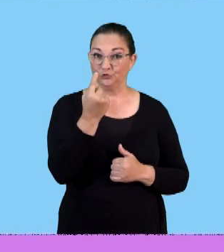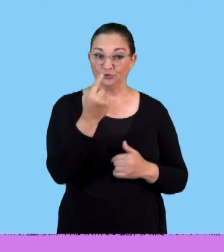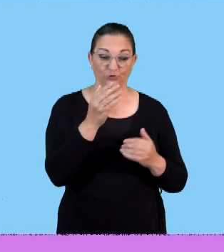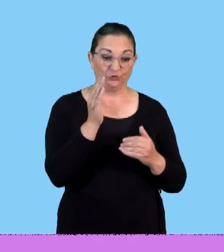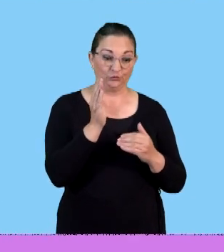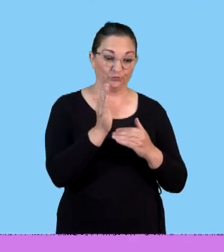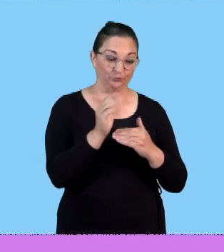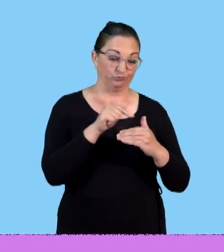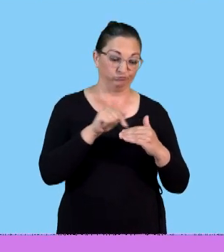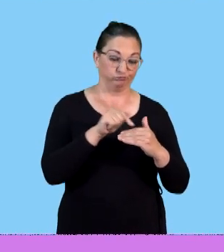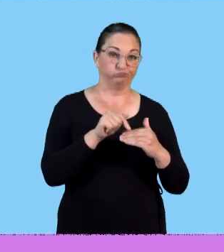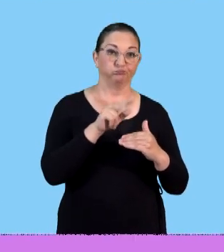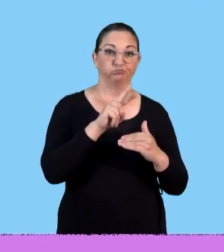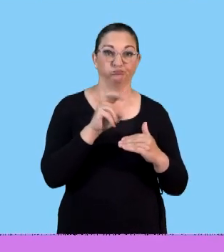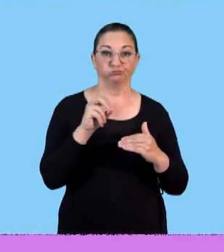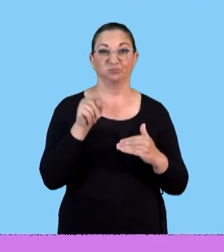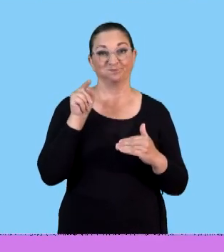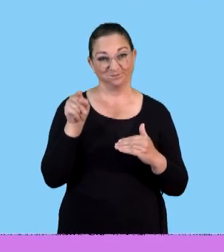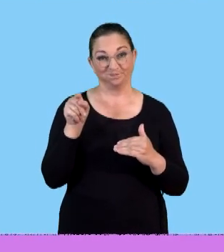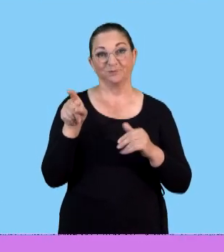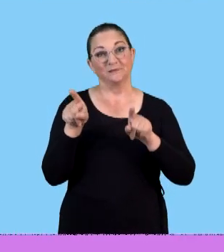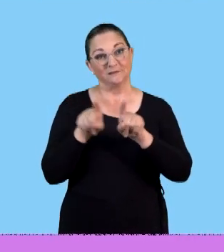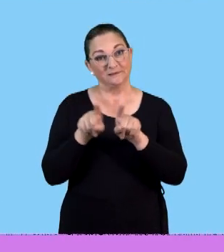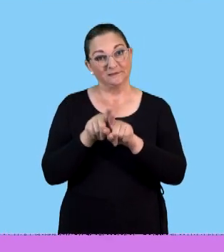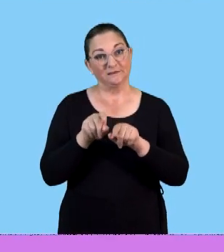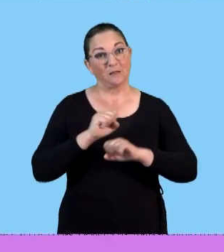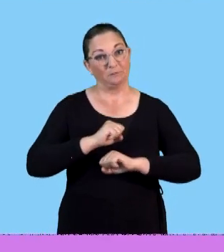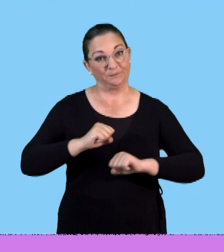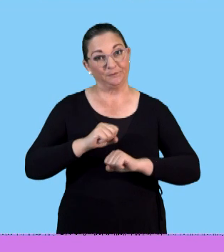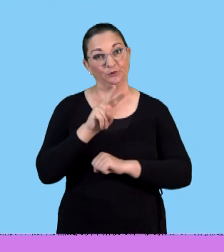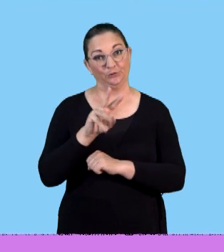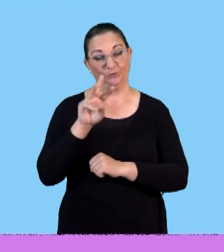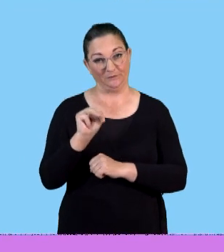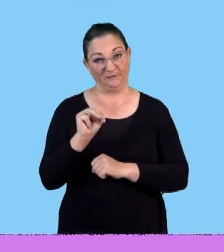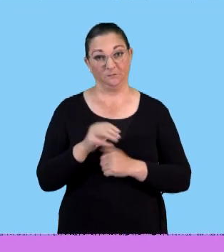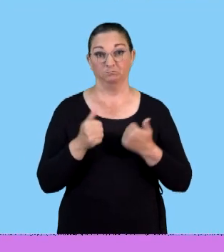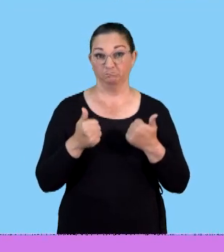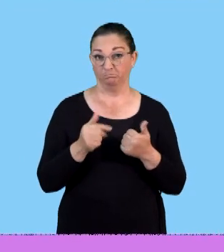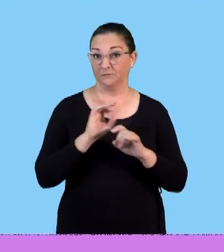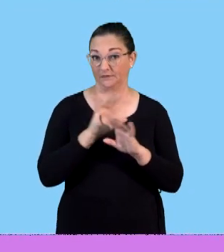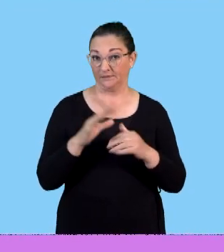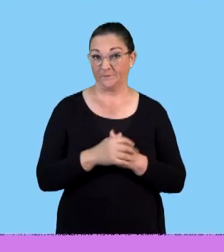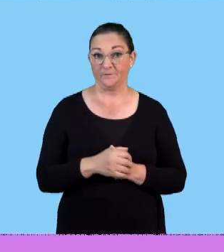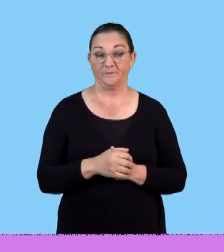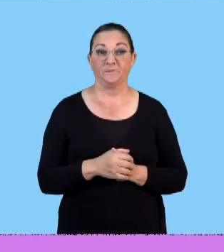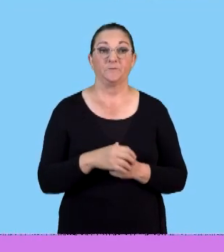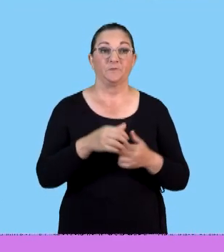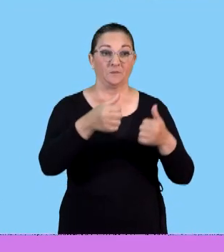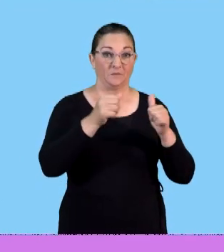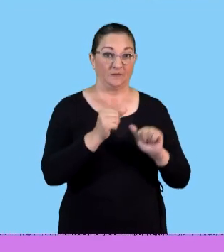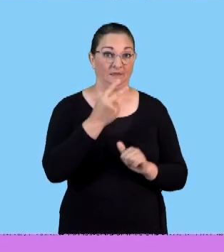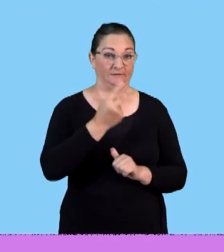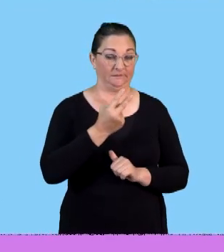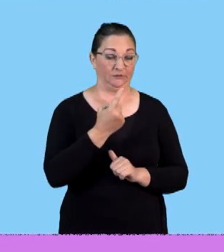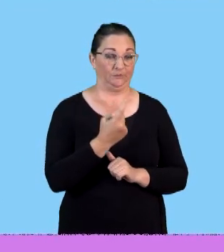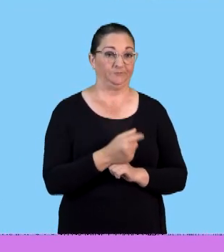is 200 centimeters. So meaning this here is then also 2 meters. Are we clear on that? So again for the